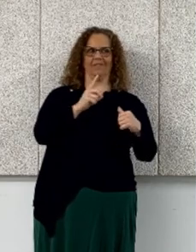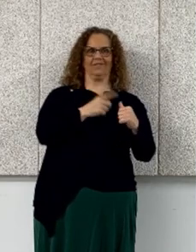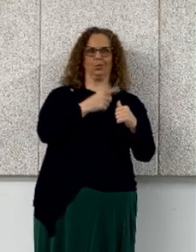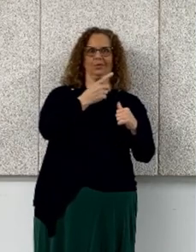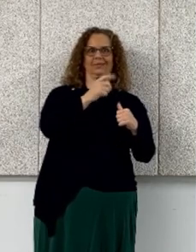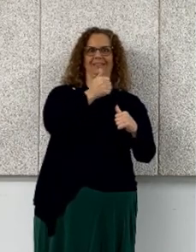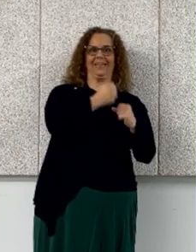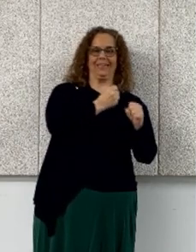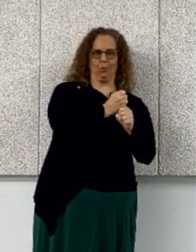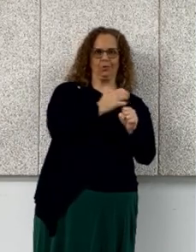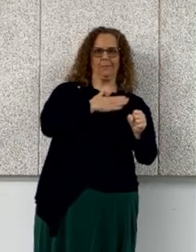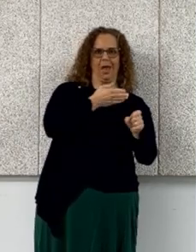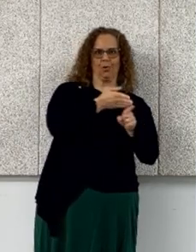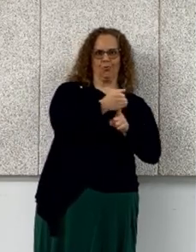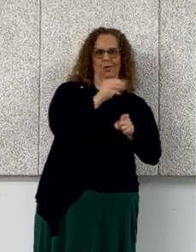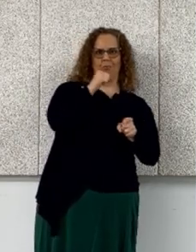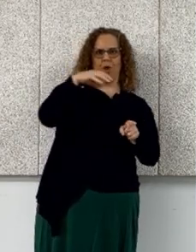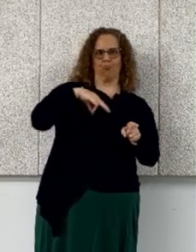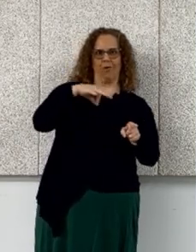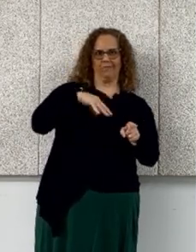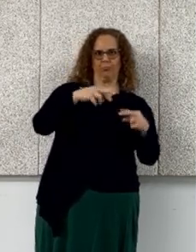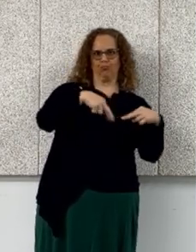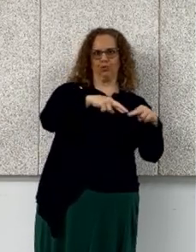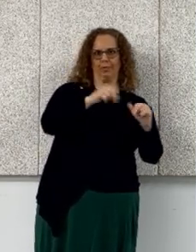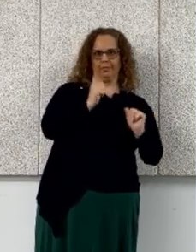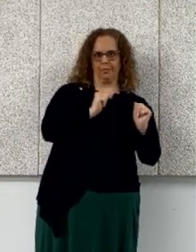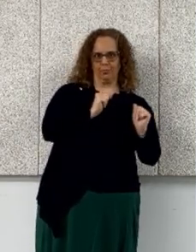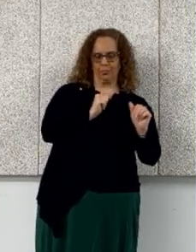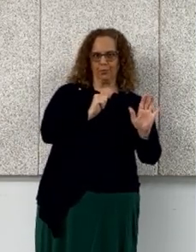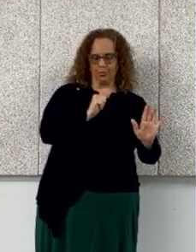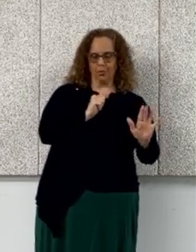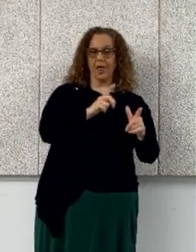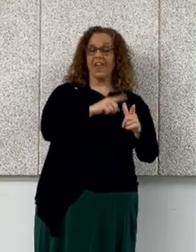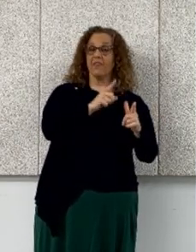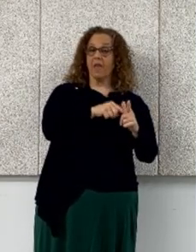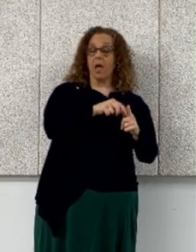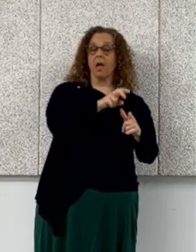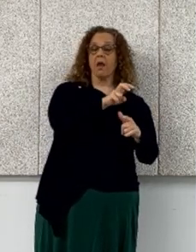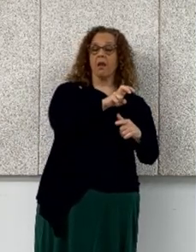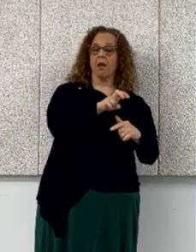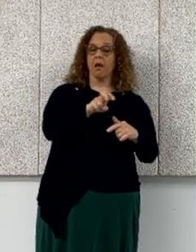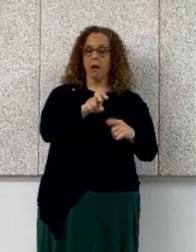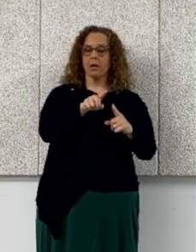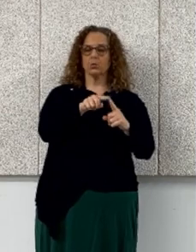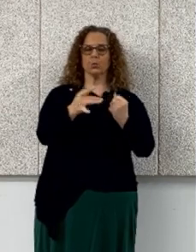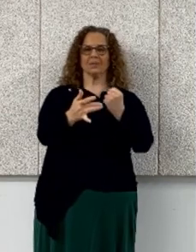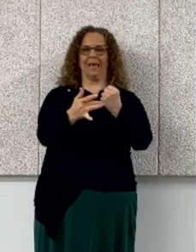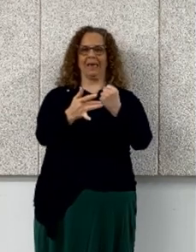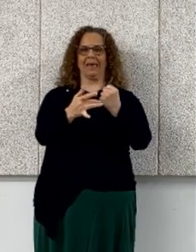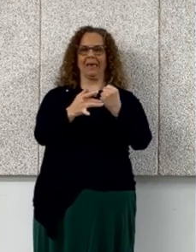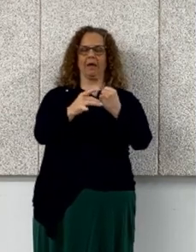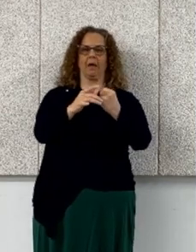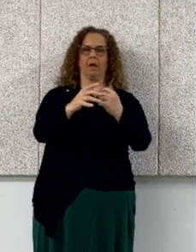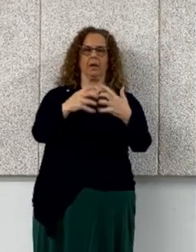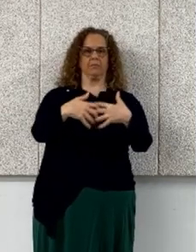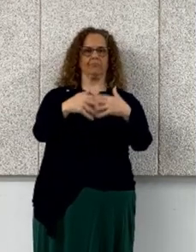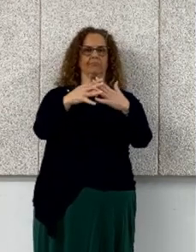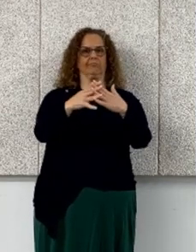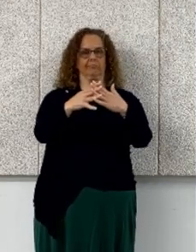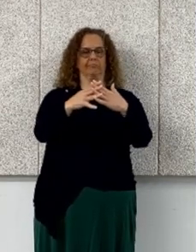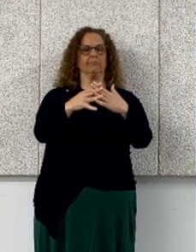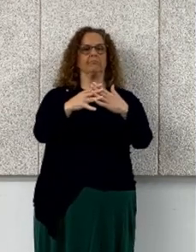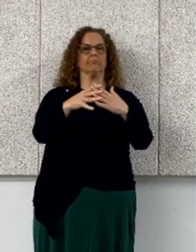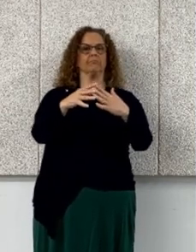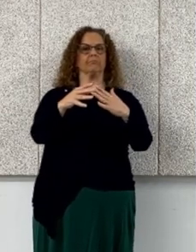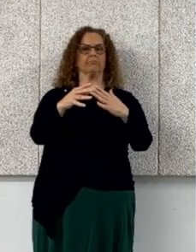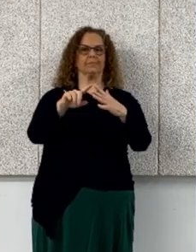career in the nonprofit regional theater. And then I detoured and worked in tech. I co-founded a startup, which I ran for